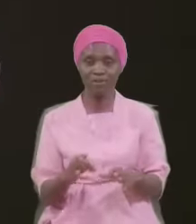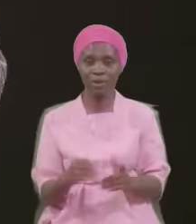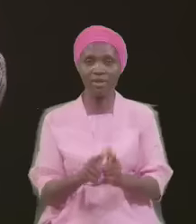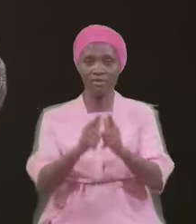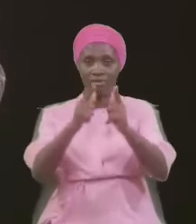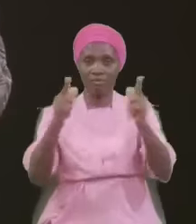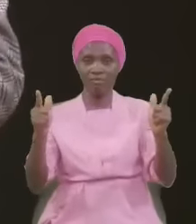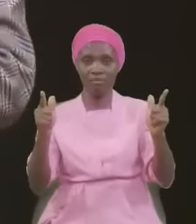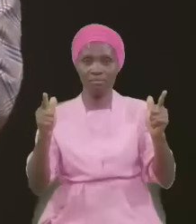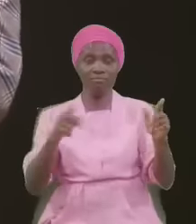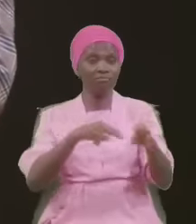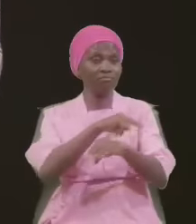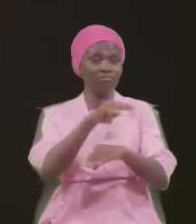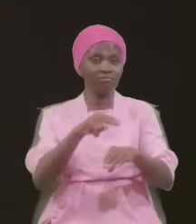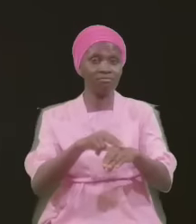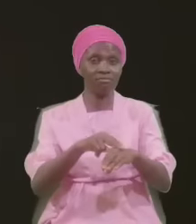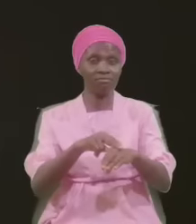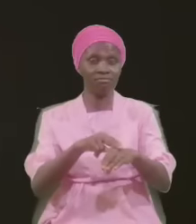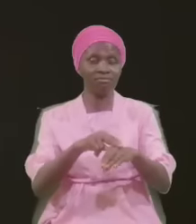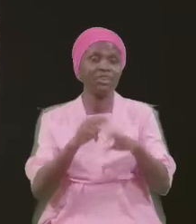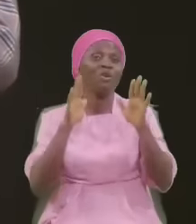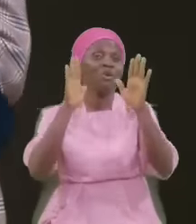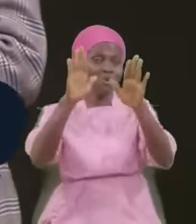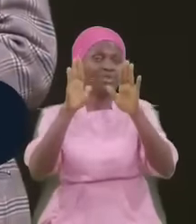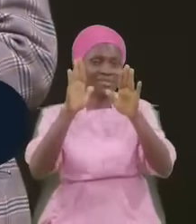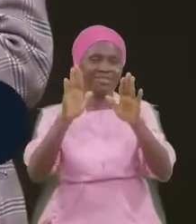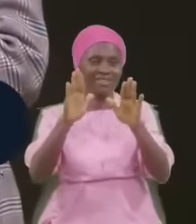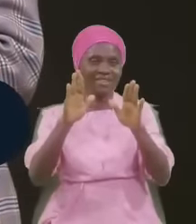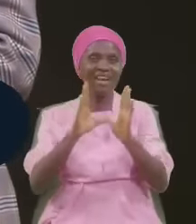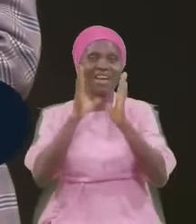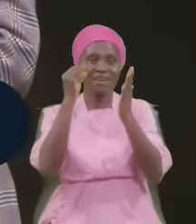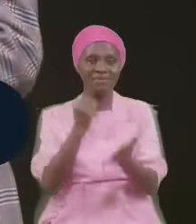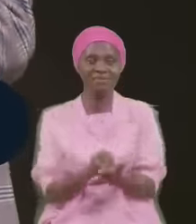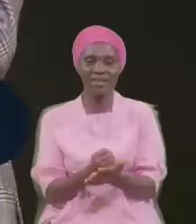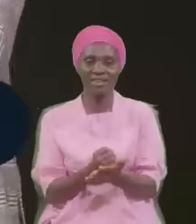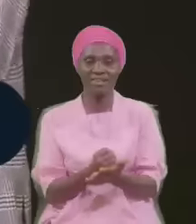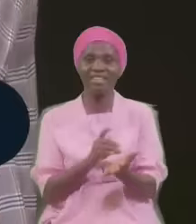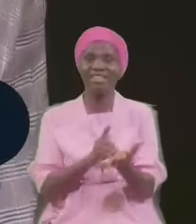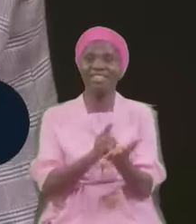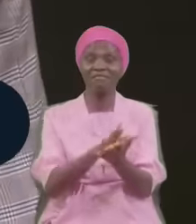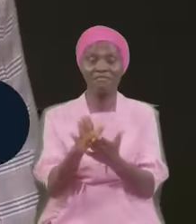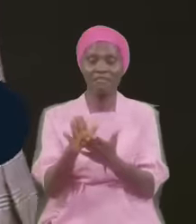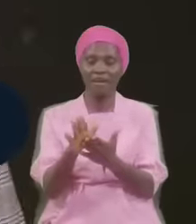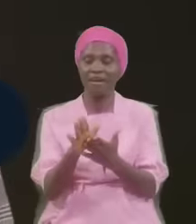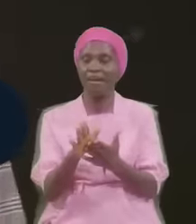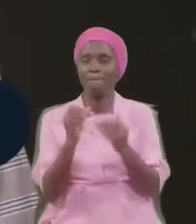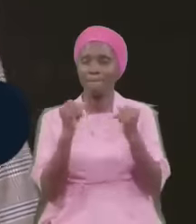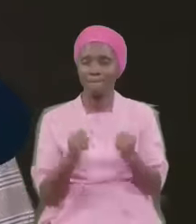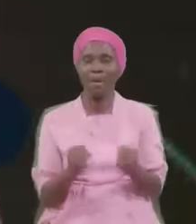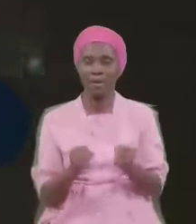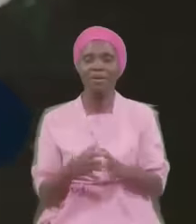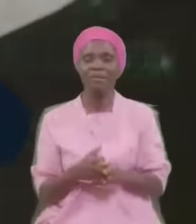supernatural wonders. I need an amen there. And the Lord has always